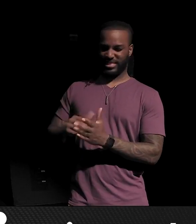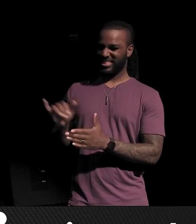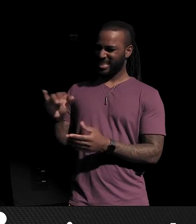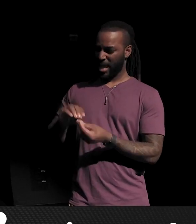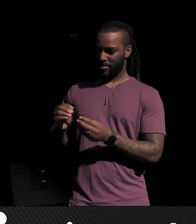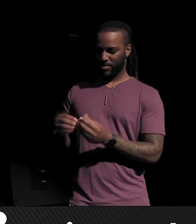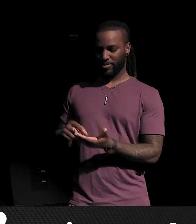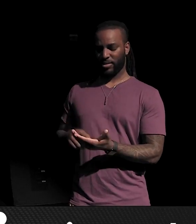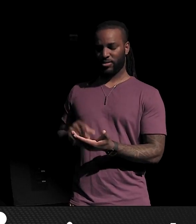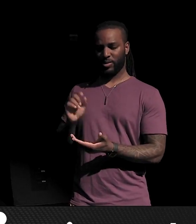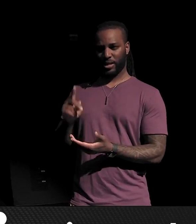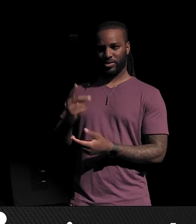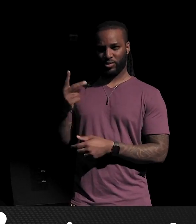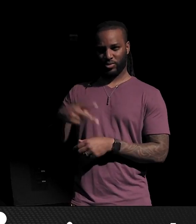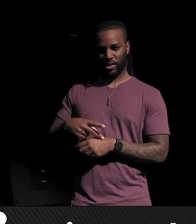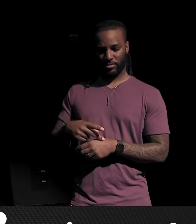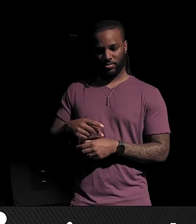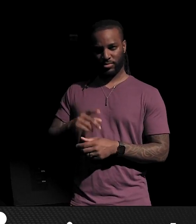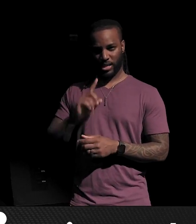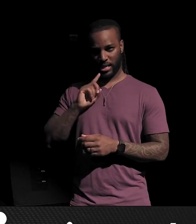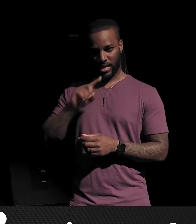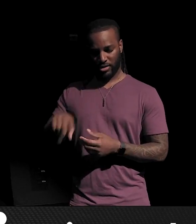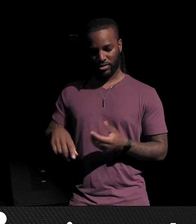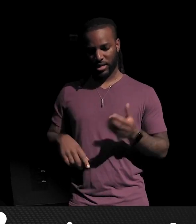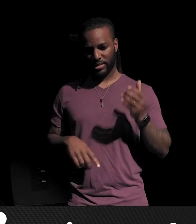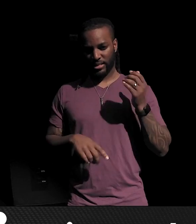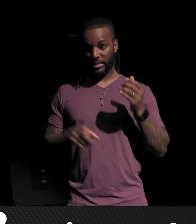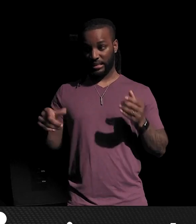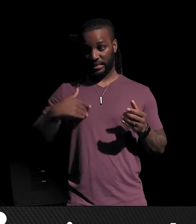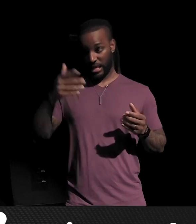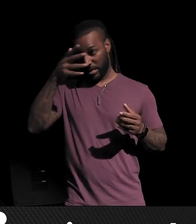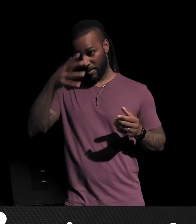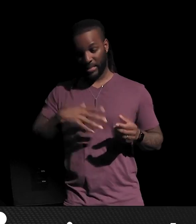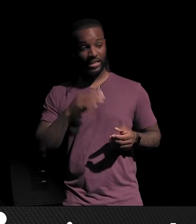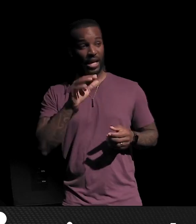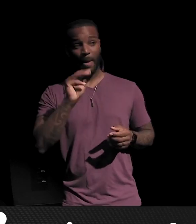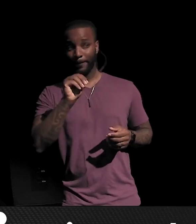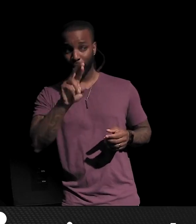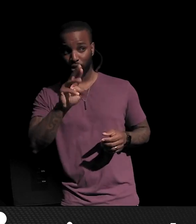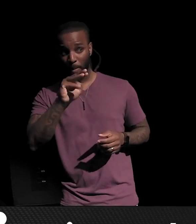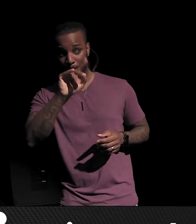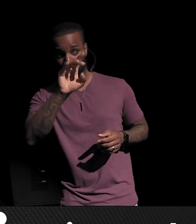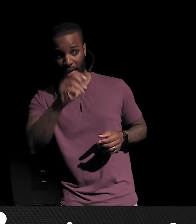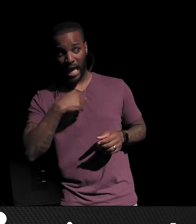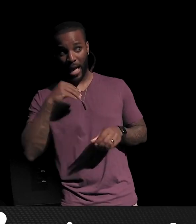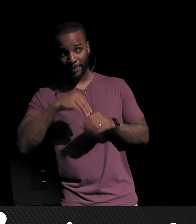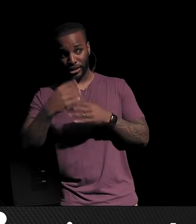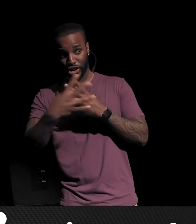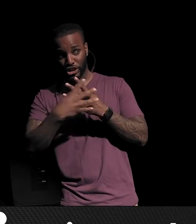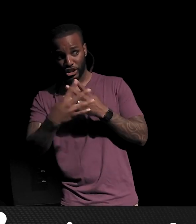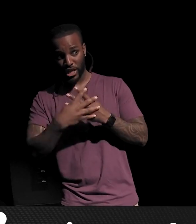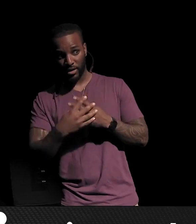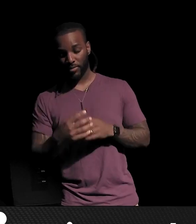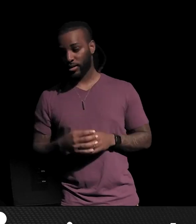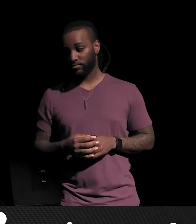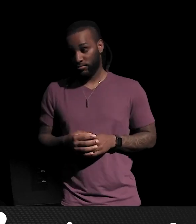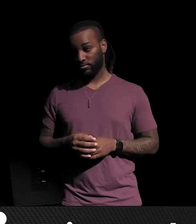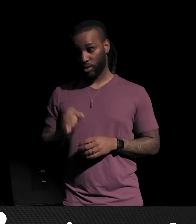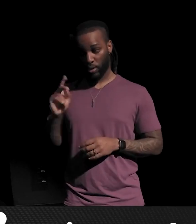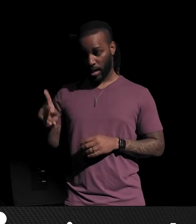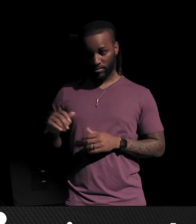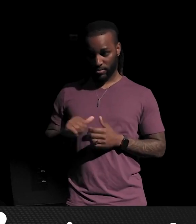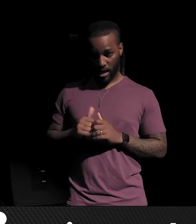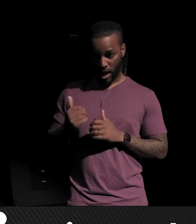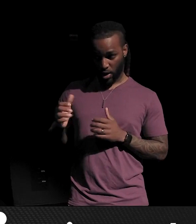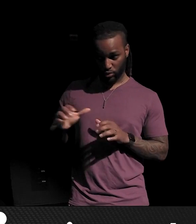it's two times. So I answer the phone, and it's this young man. He says, Mr. Mike. He says, I'm in jail. I'm like, okay, how are you holding up?